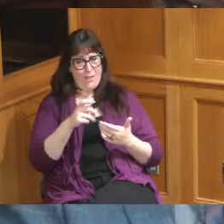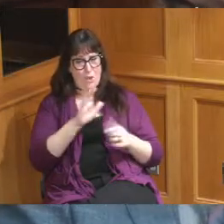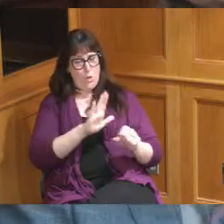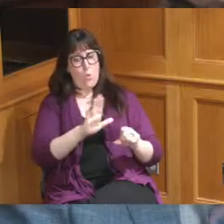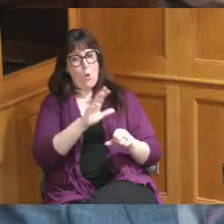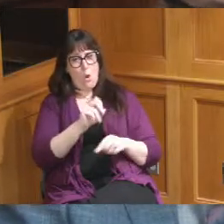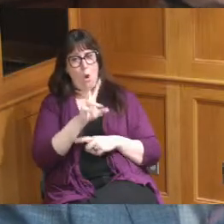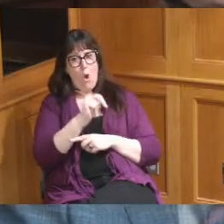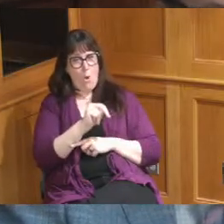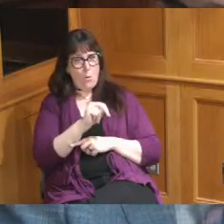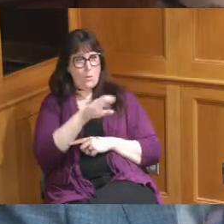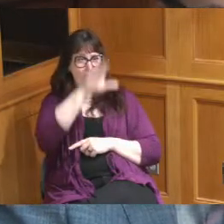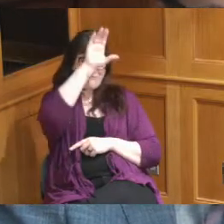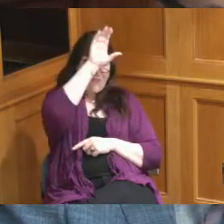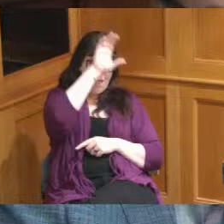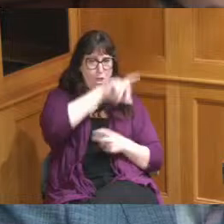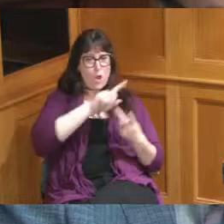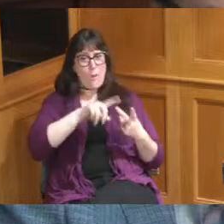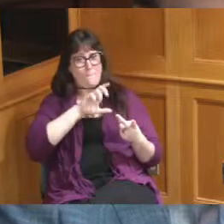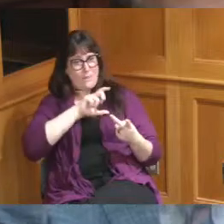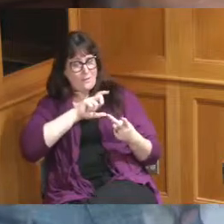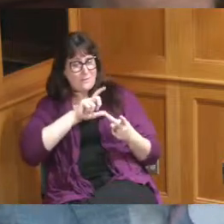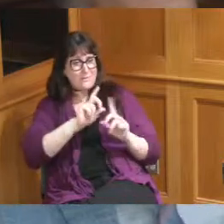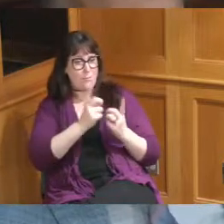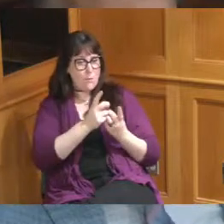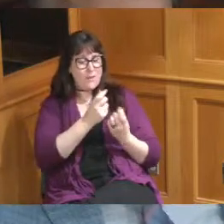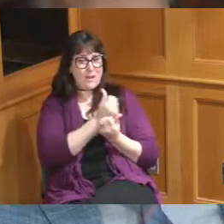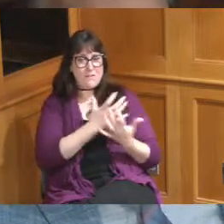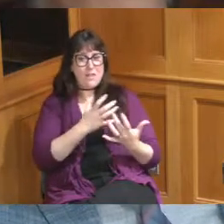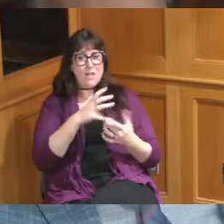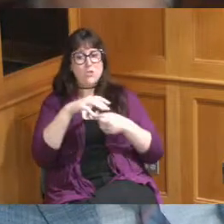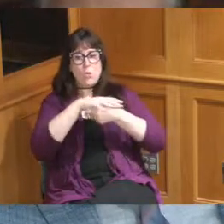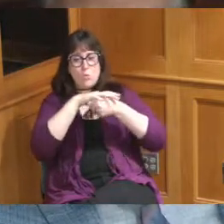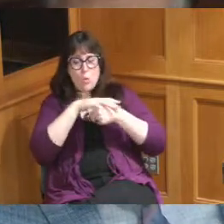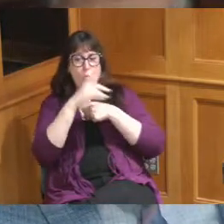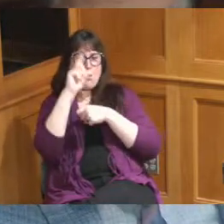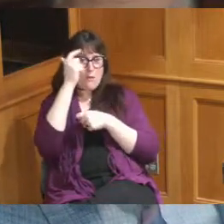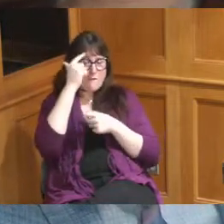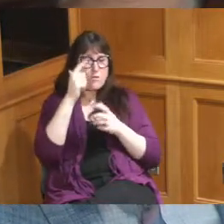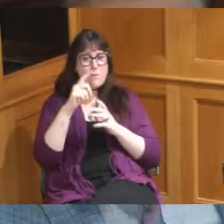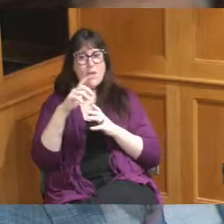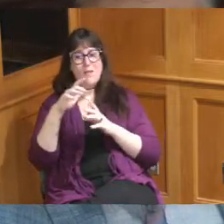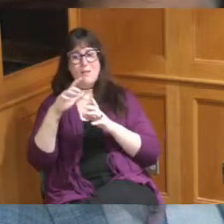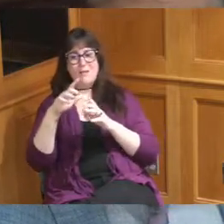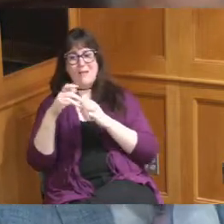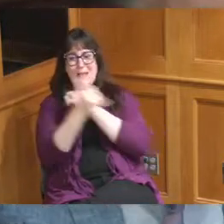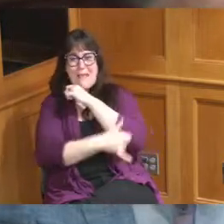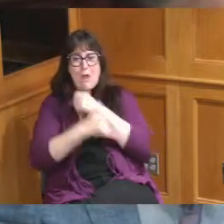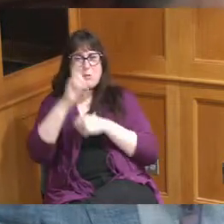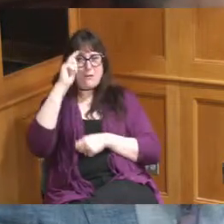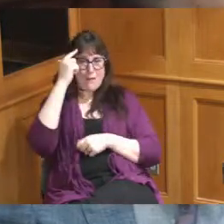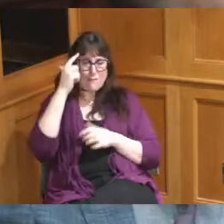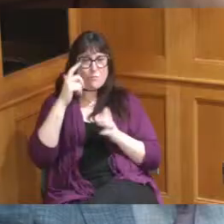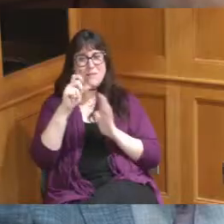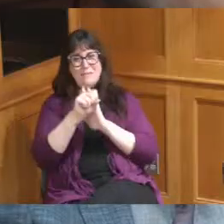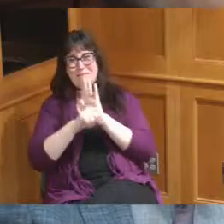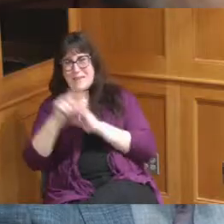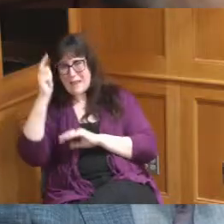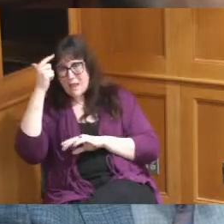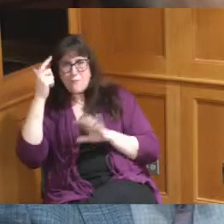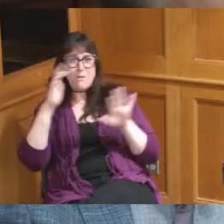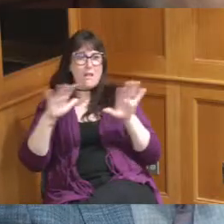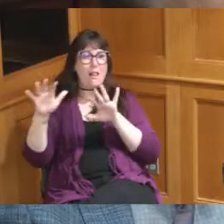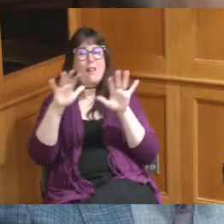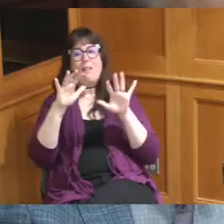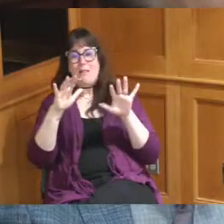and fire department and those kind of things. So local government, county government, state government, all has its barriers, but any type